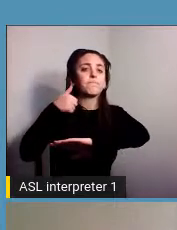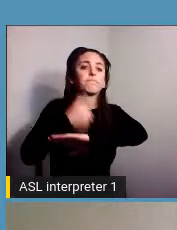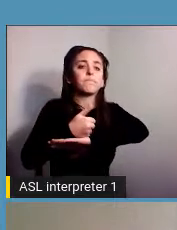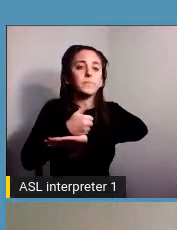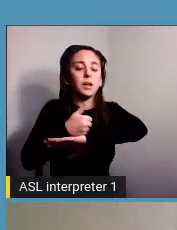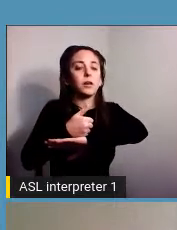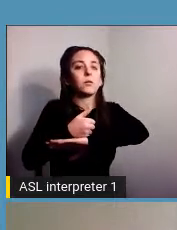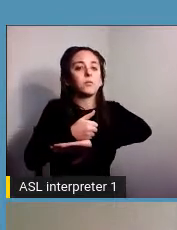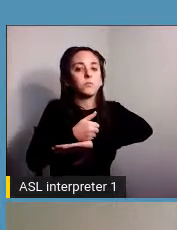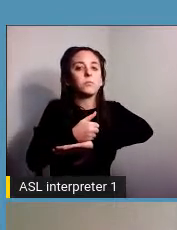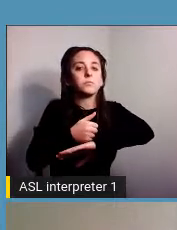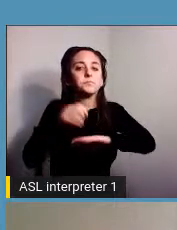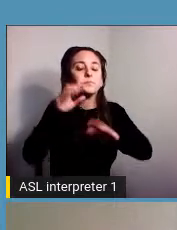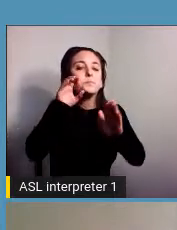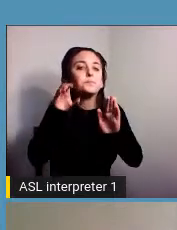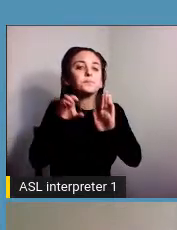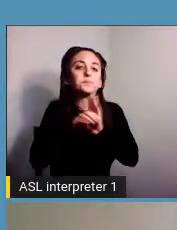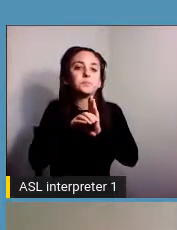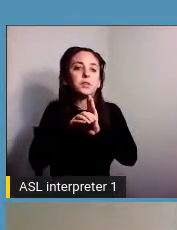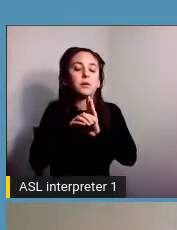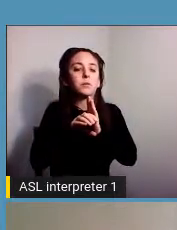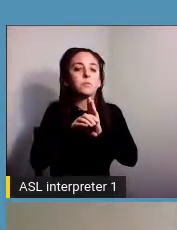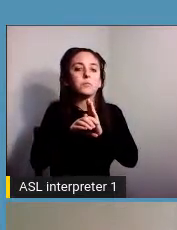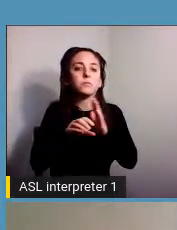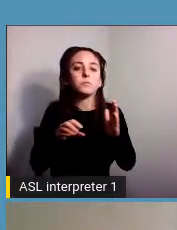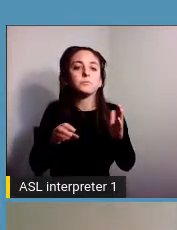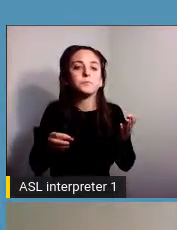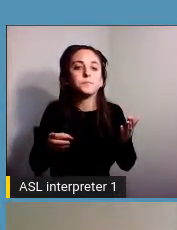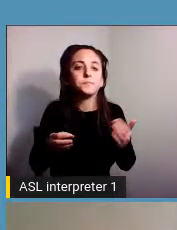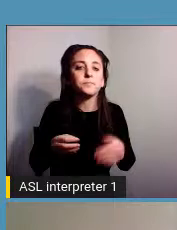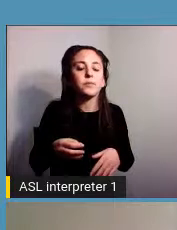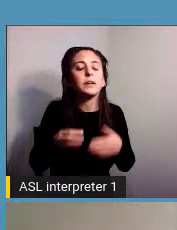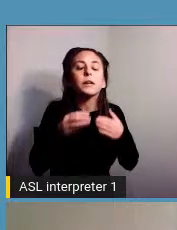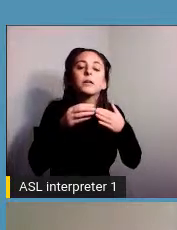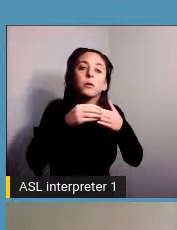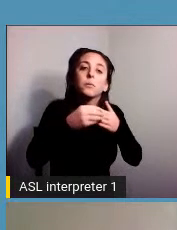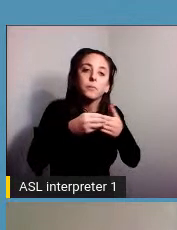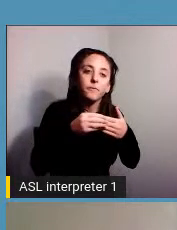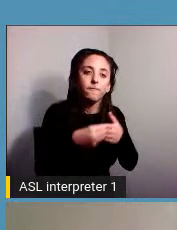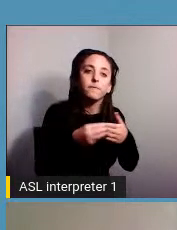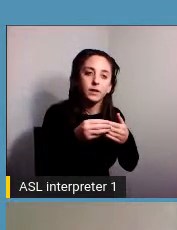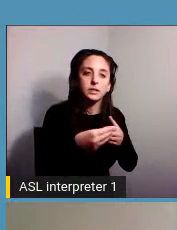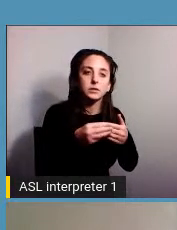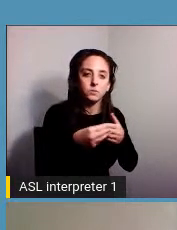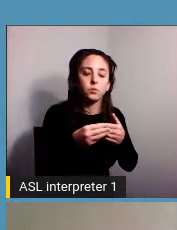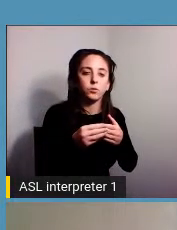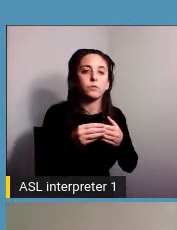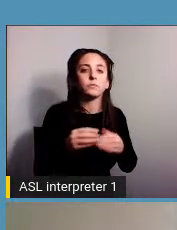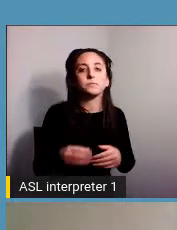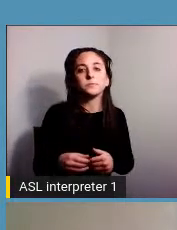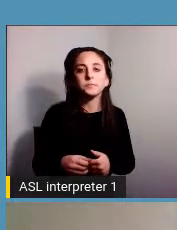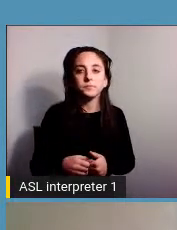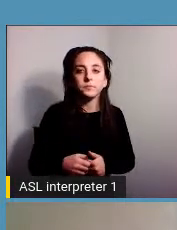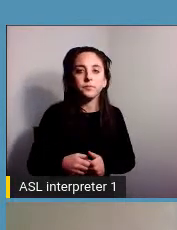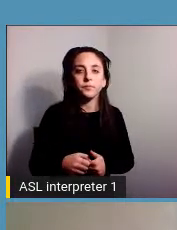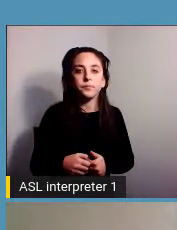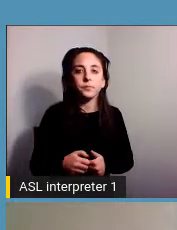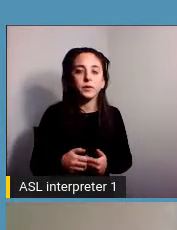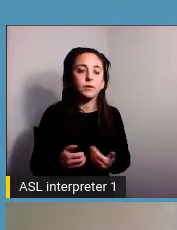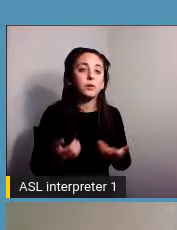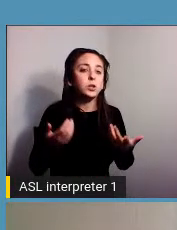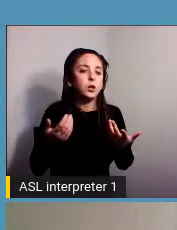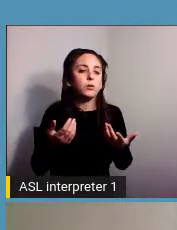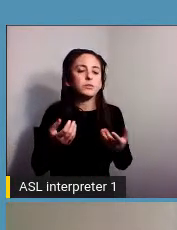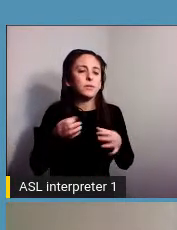sets, but it's very, very flexible within that environment. Why does this